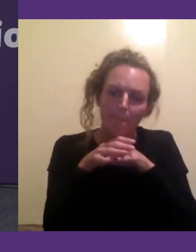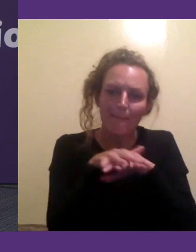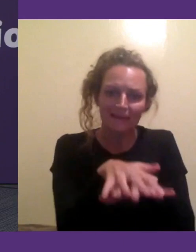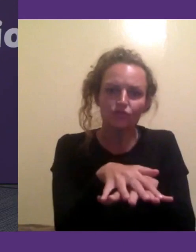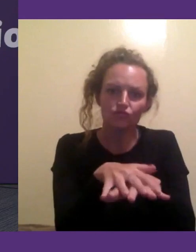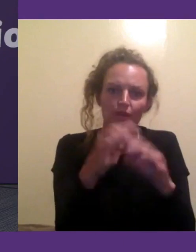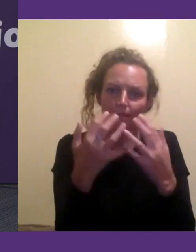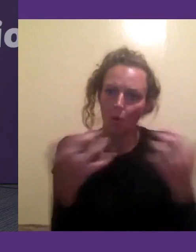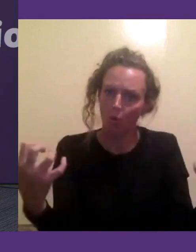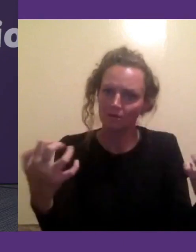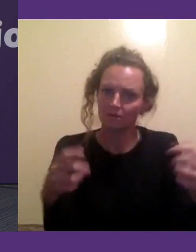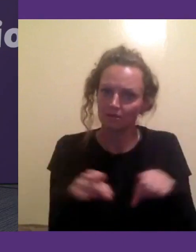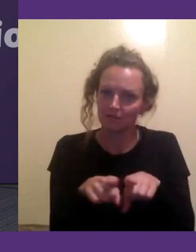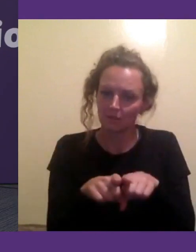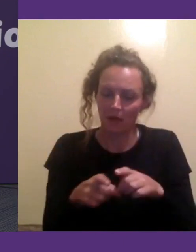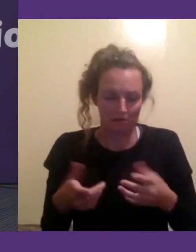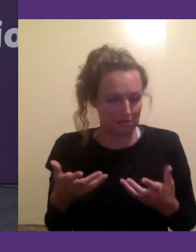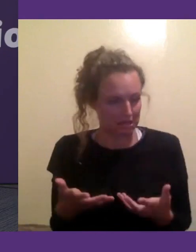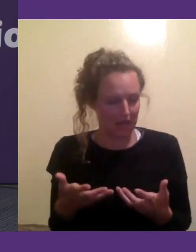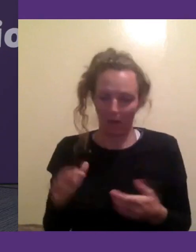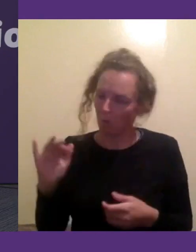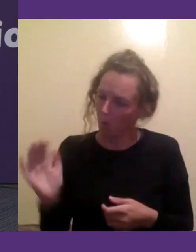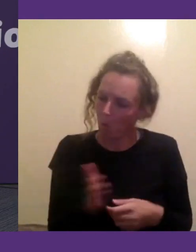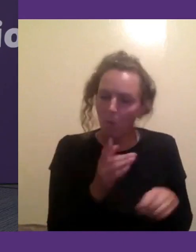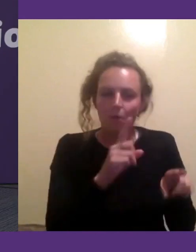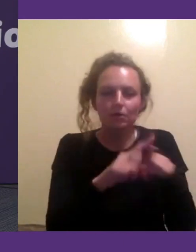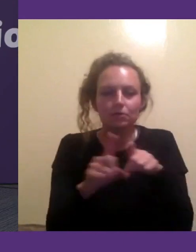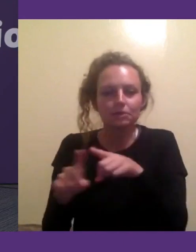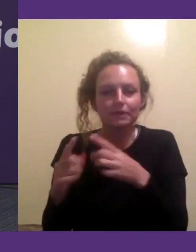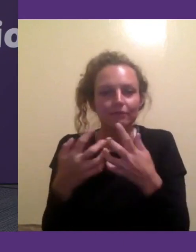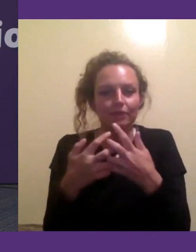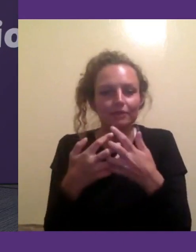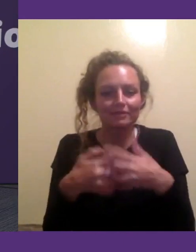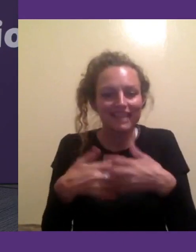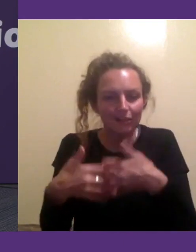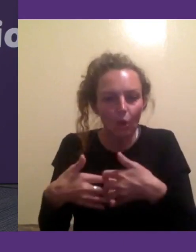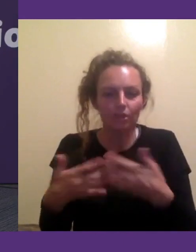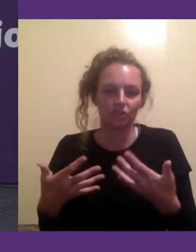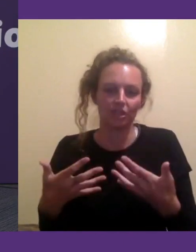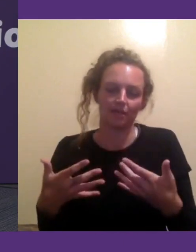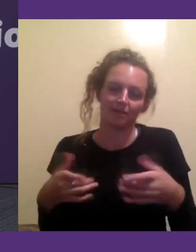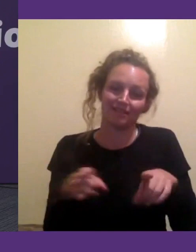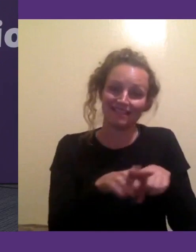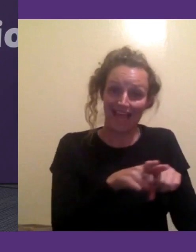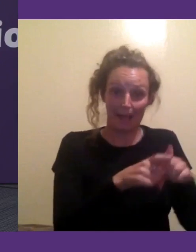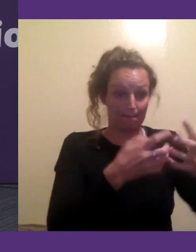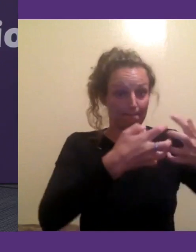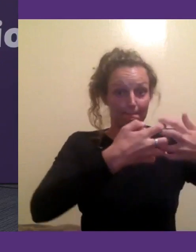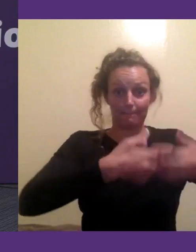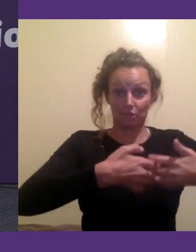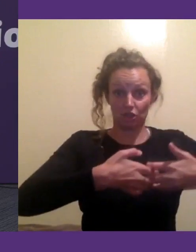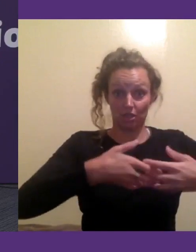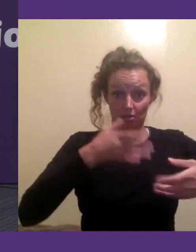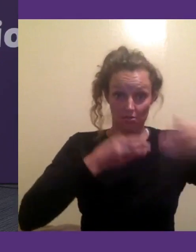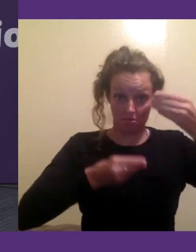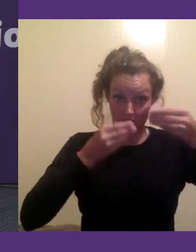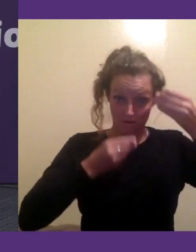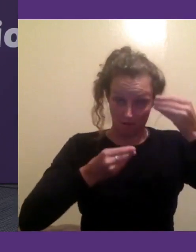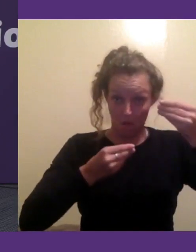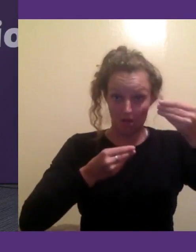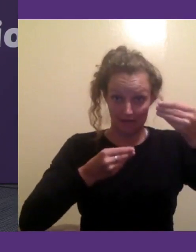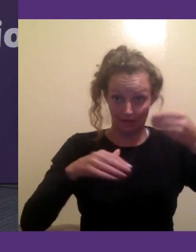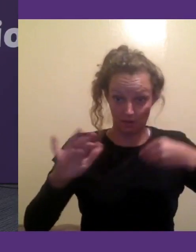of swirling around us. The same with the machine learning. That's becoming ubiquitous, really, in the sense of taking all of this information from different